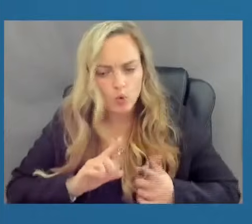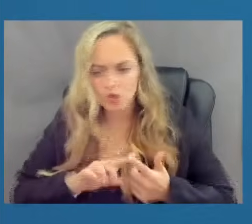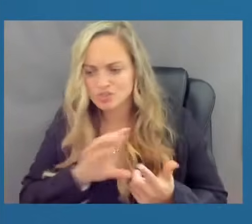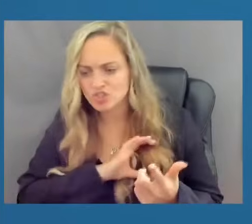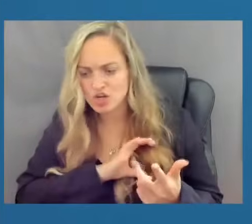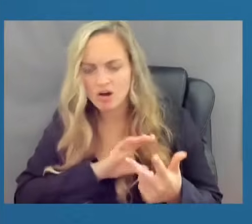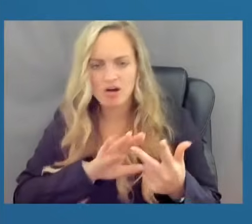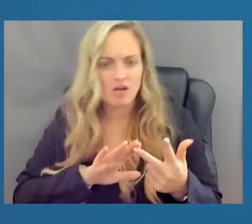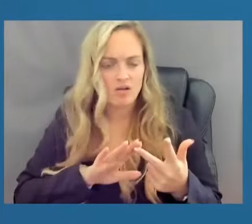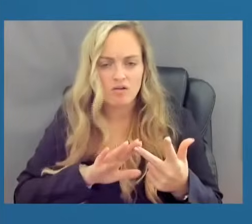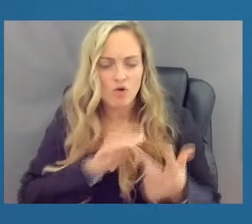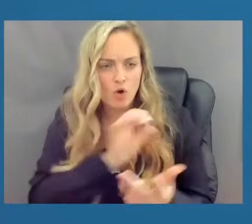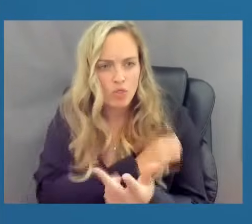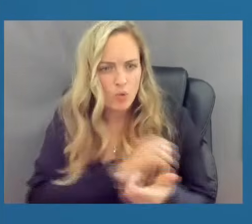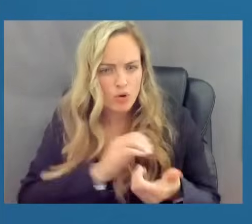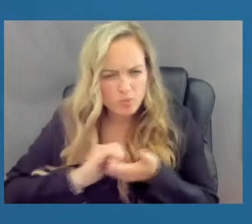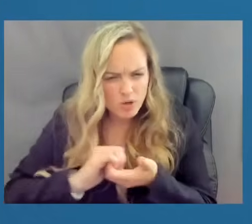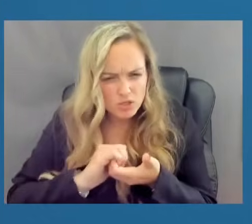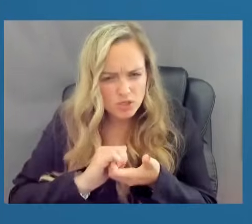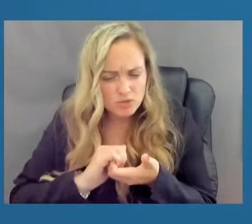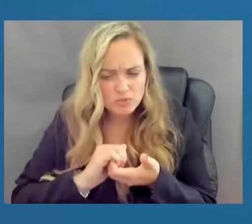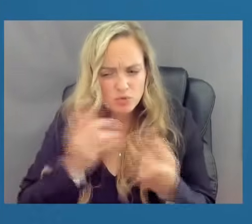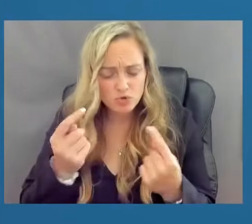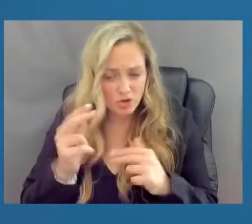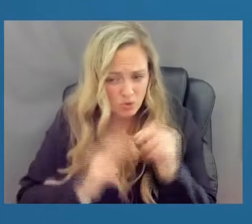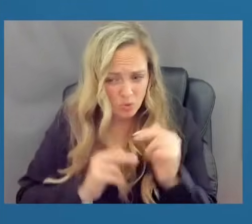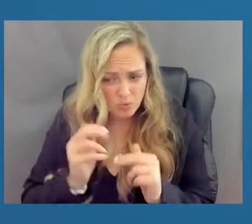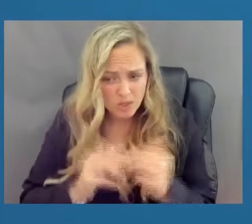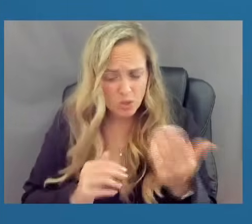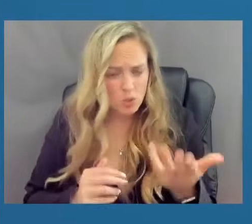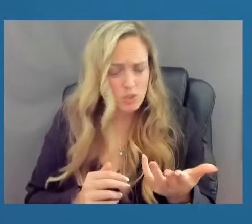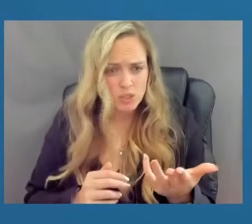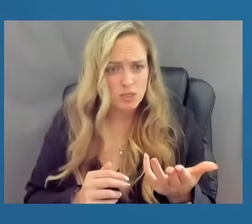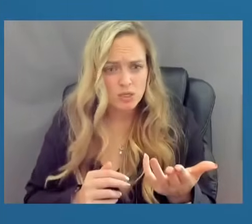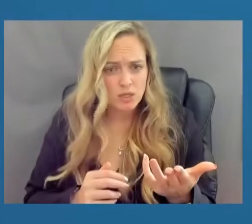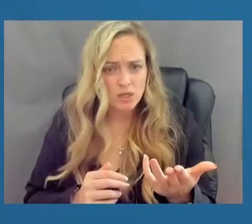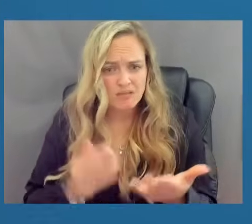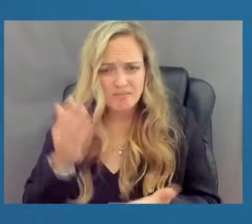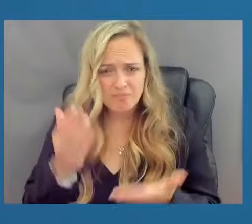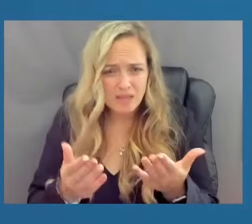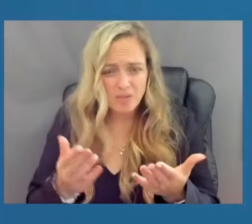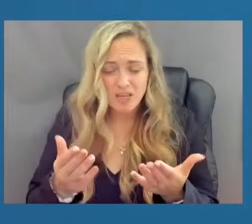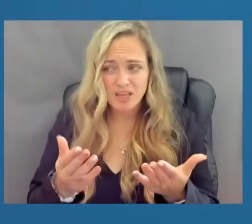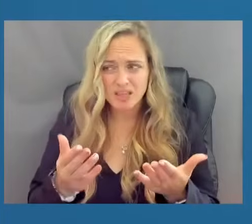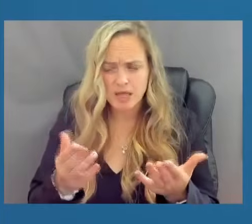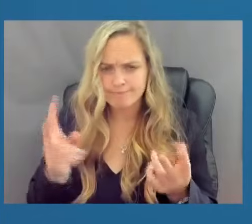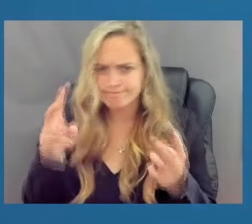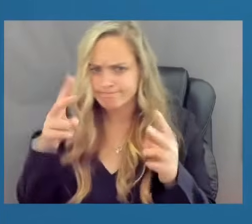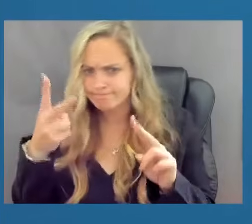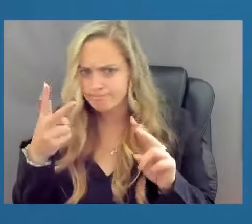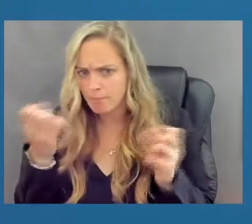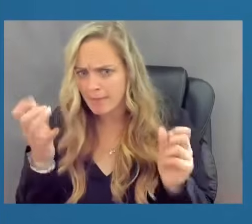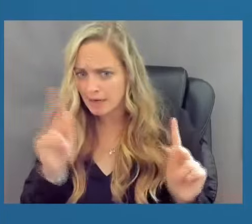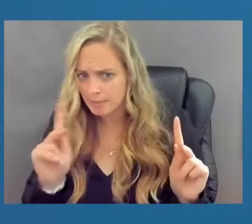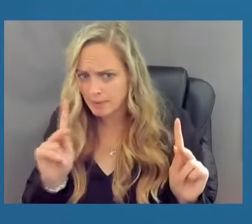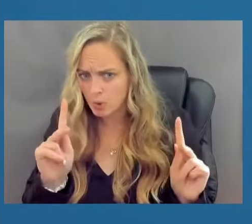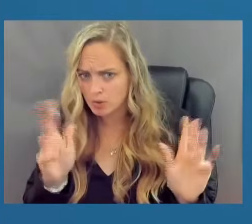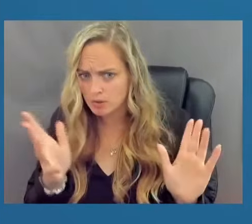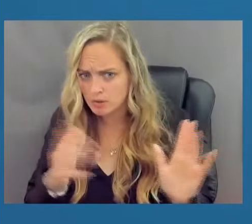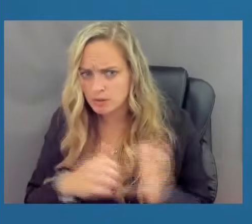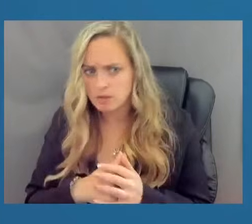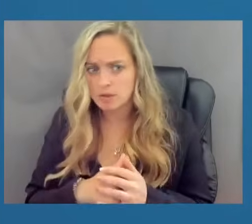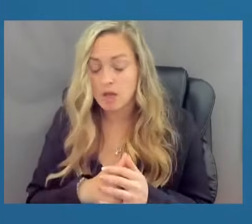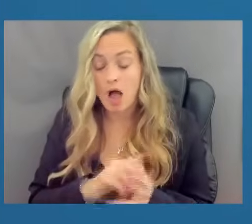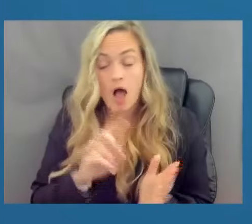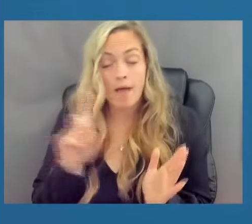authority partnerships they were trying to build. Do you have any suggestion that maybe they misrepresented this story to a lot of people? I only have